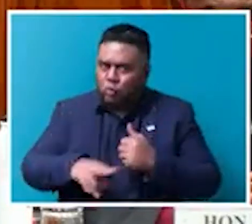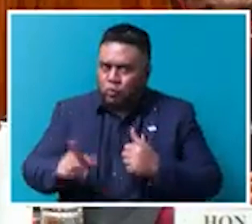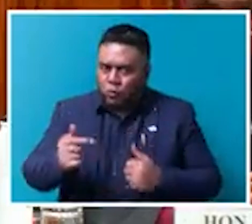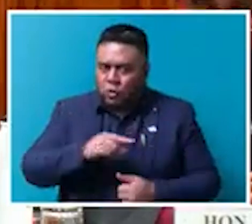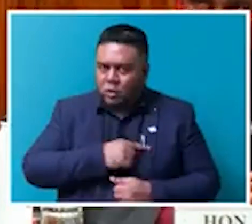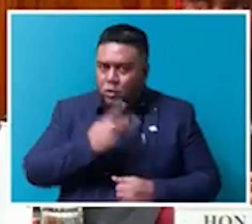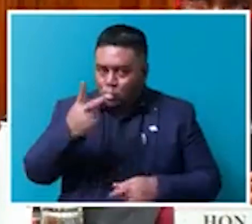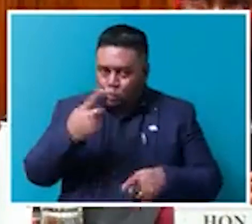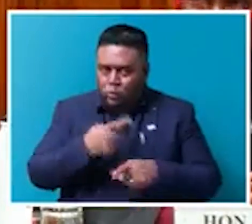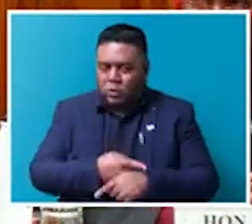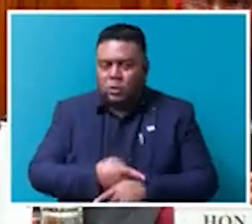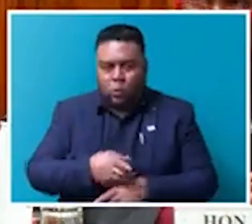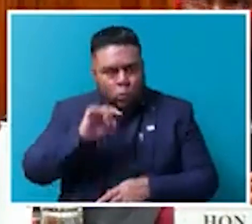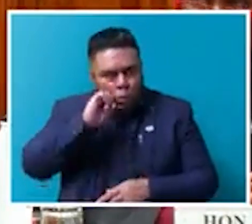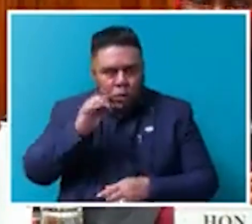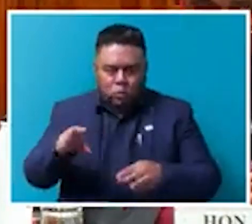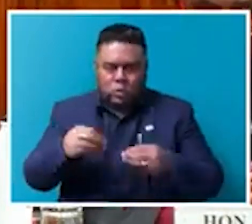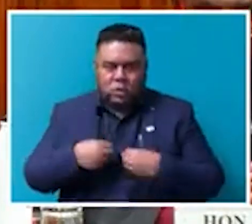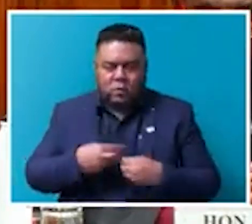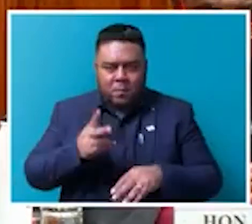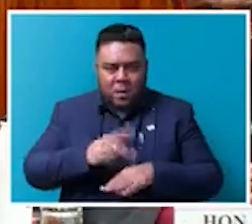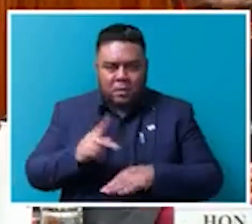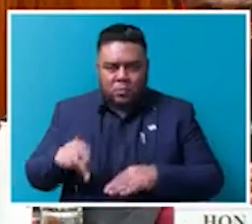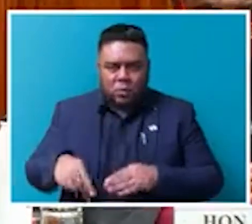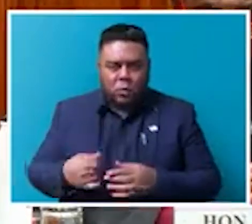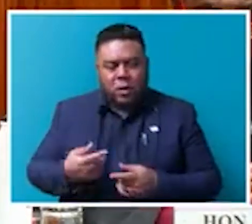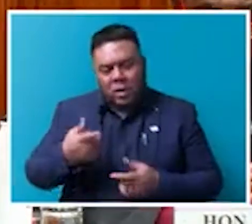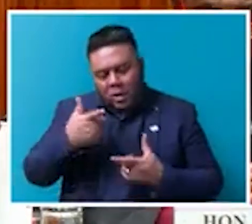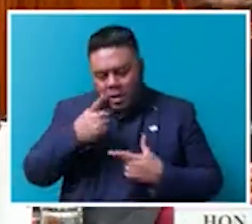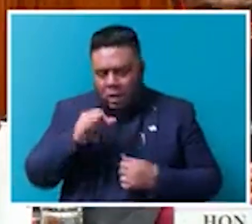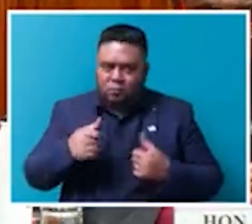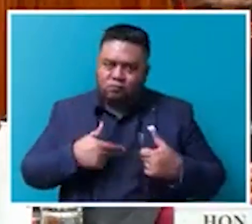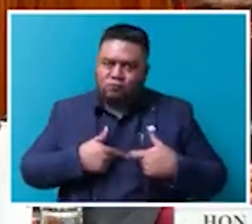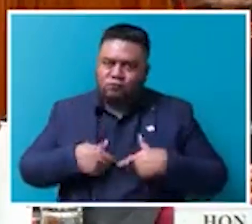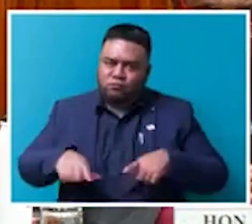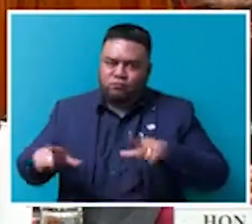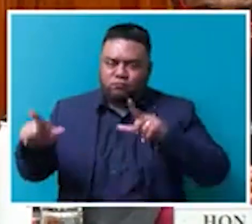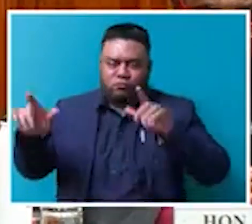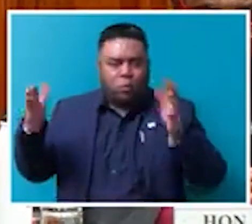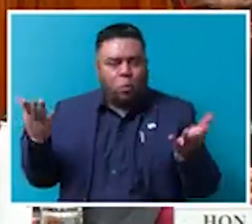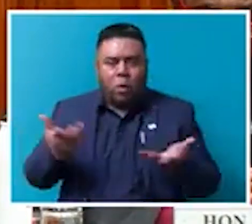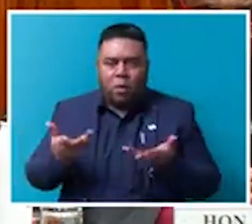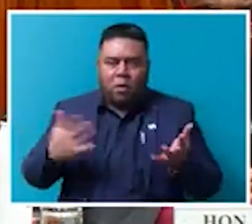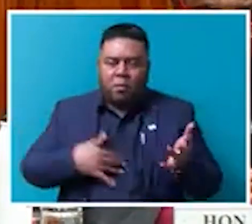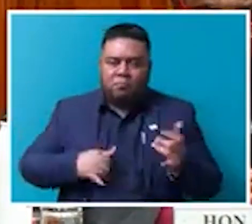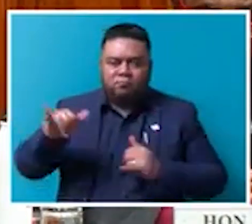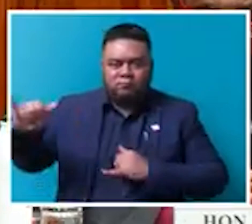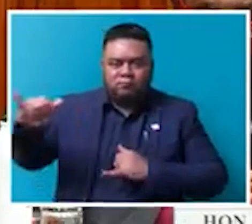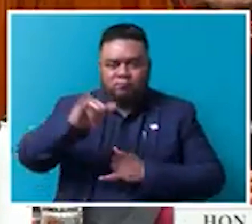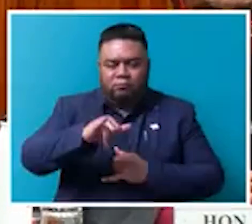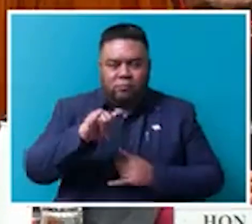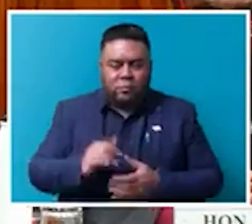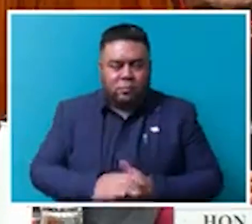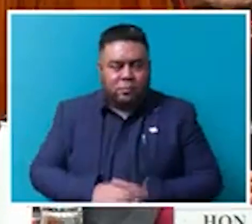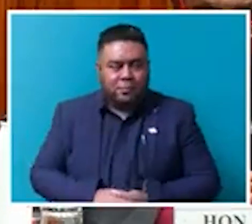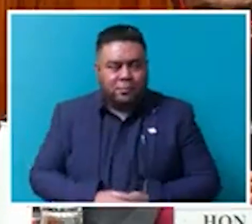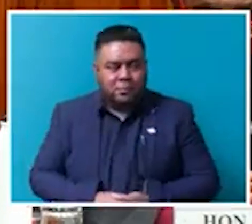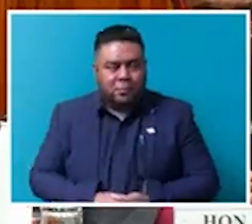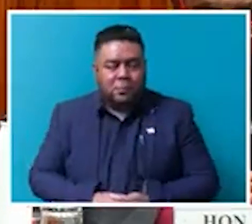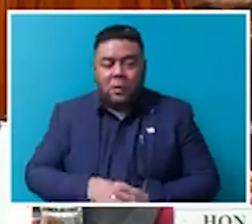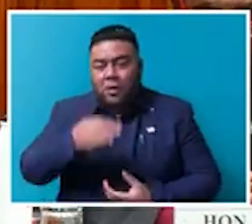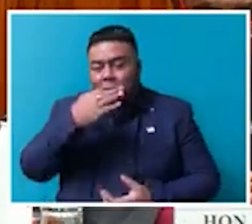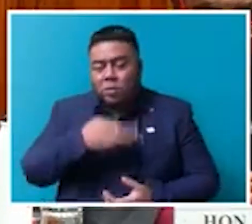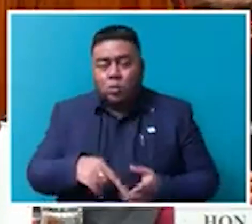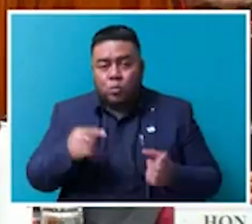weeks' time, they will have their passport and they are free to travel wherever they want to. Just a few of the points from our